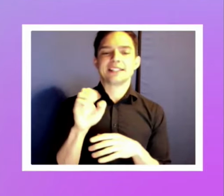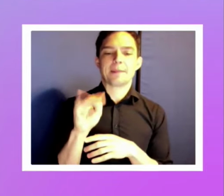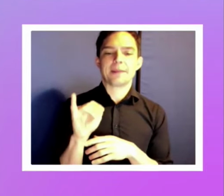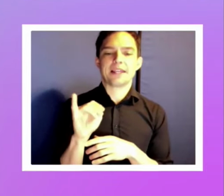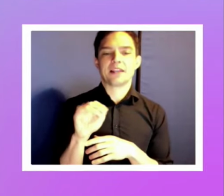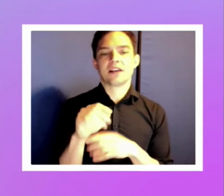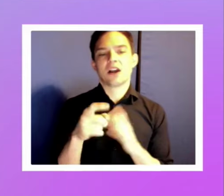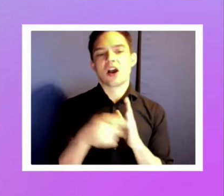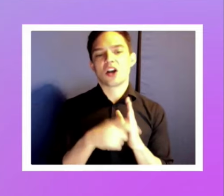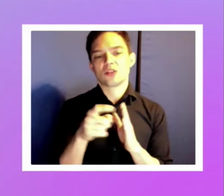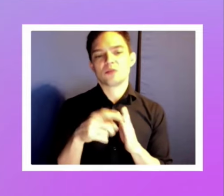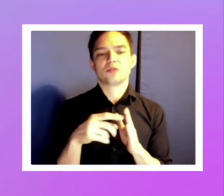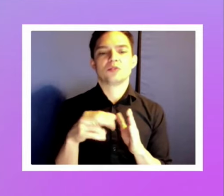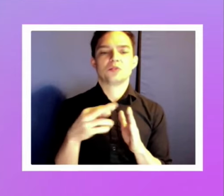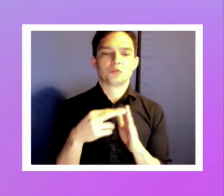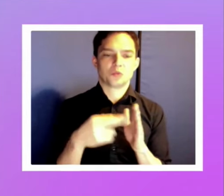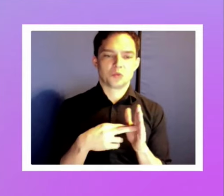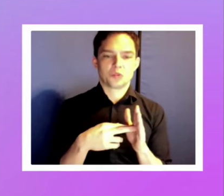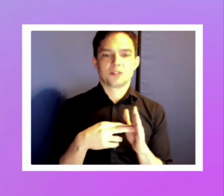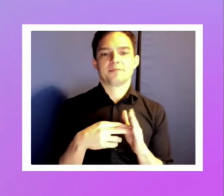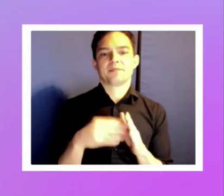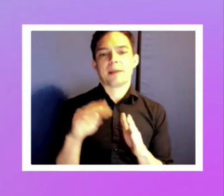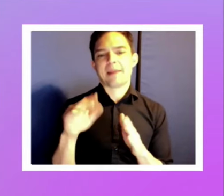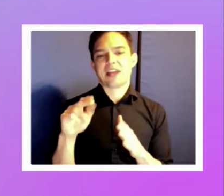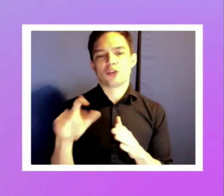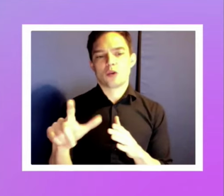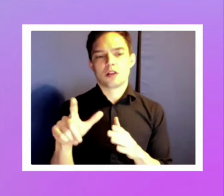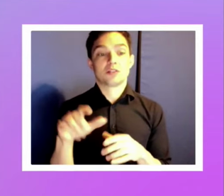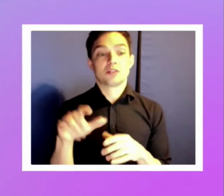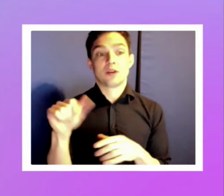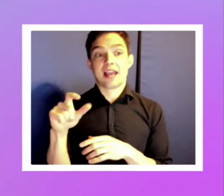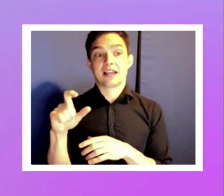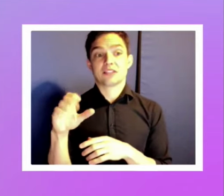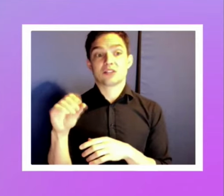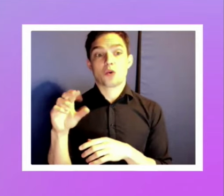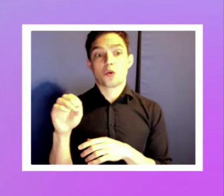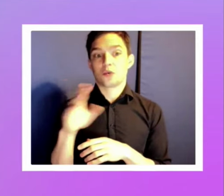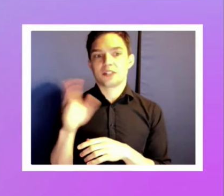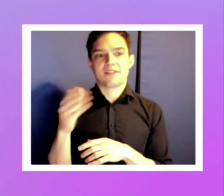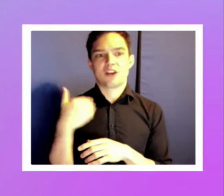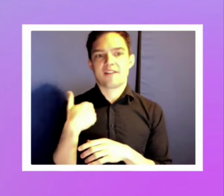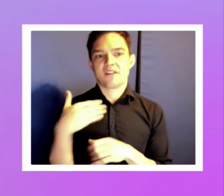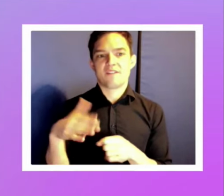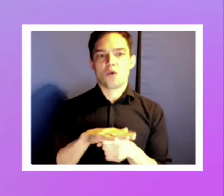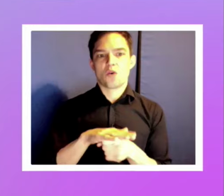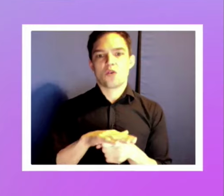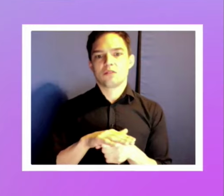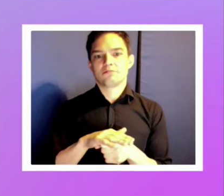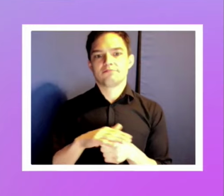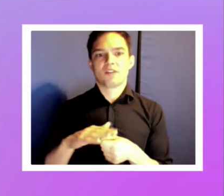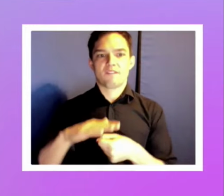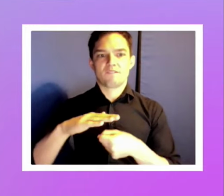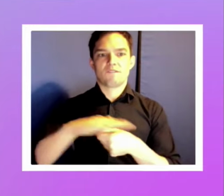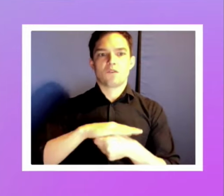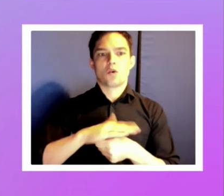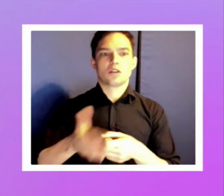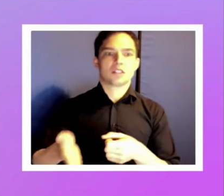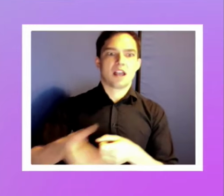manual rules in ACT. So Xcore itself will never have full coverage, but if you're using XPro, for